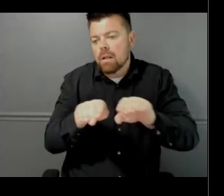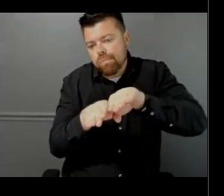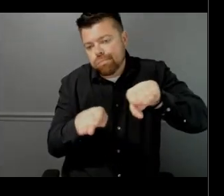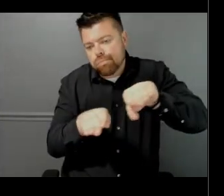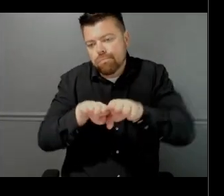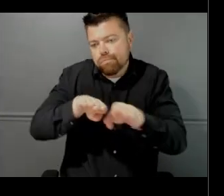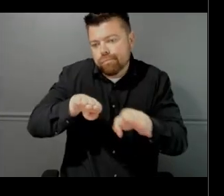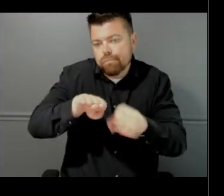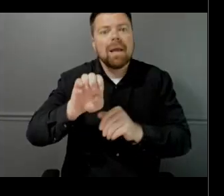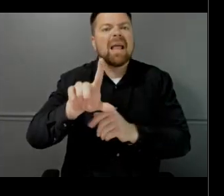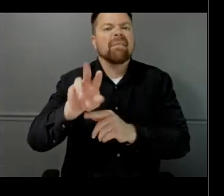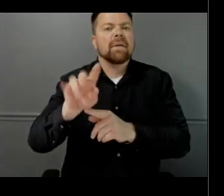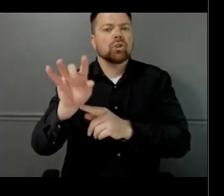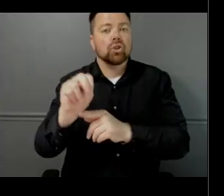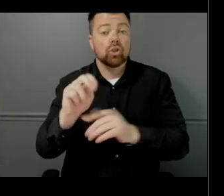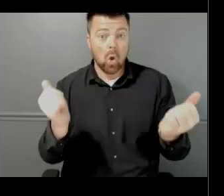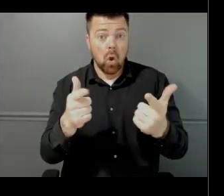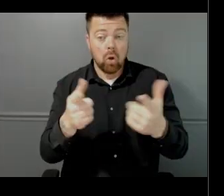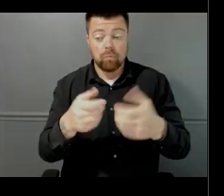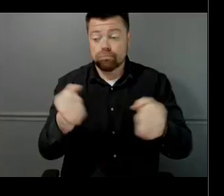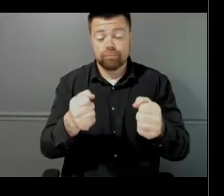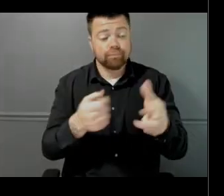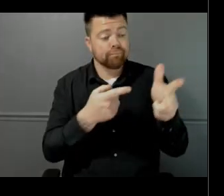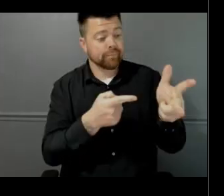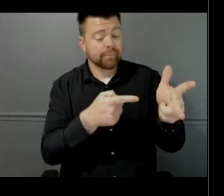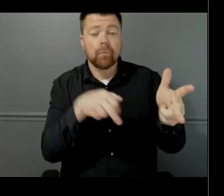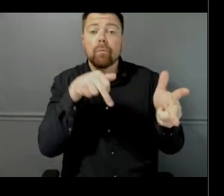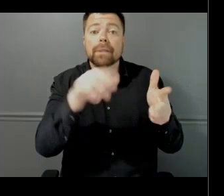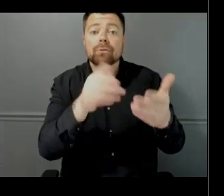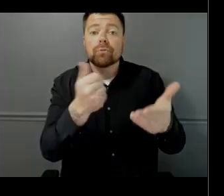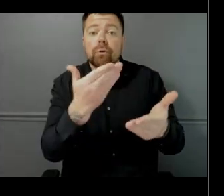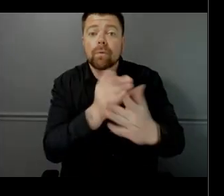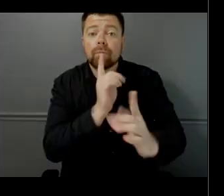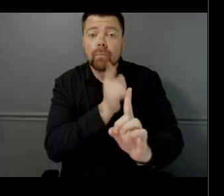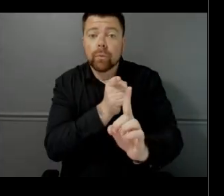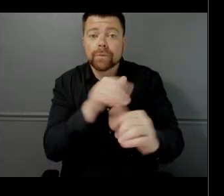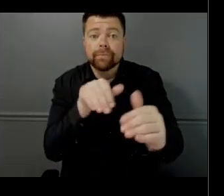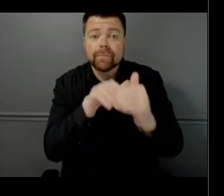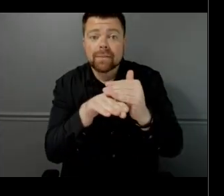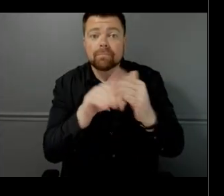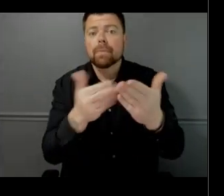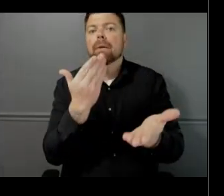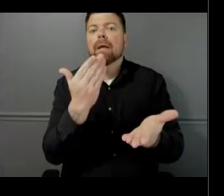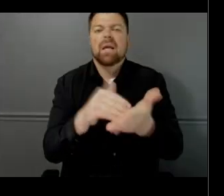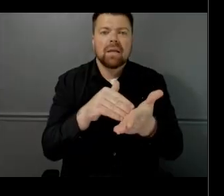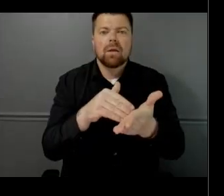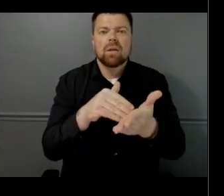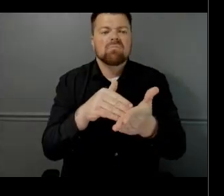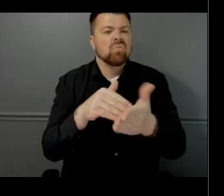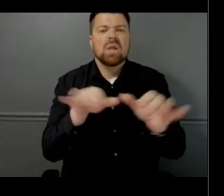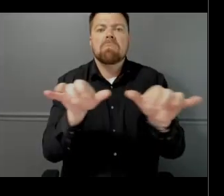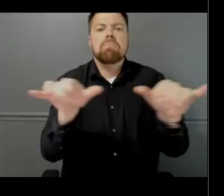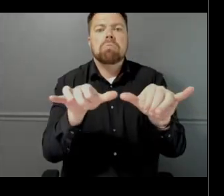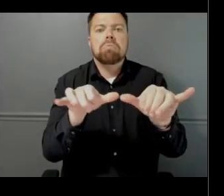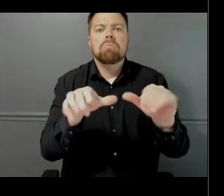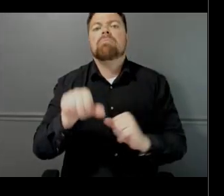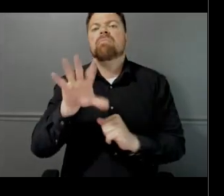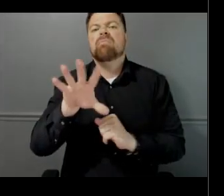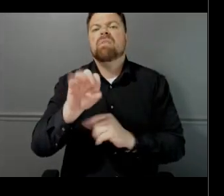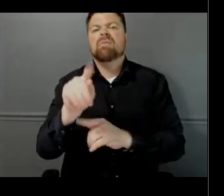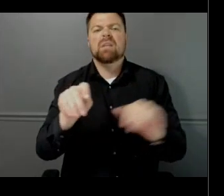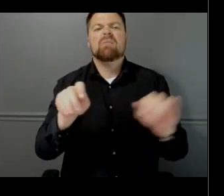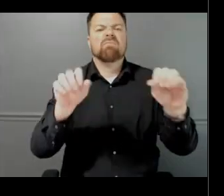all vehicular or pedestrian arrival points, again within 50 feet.